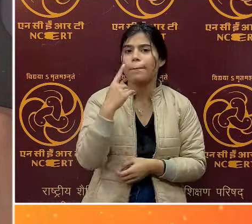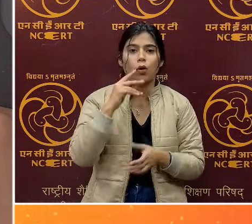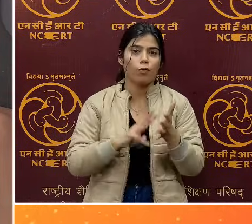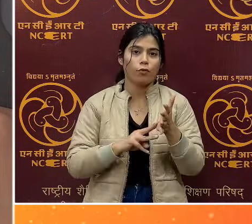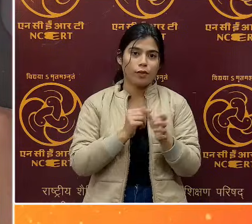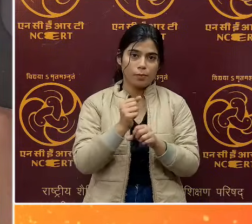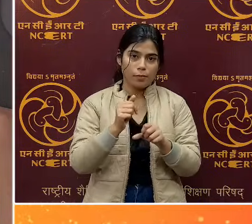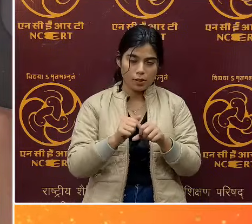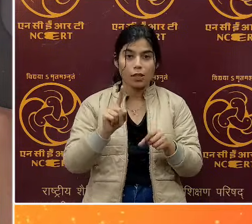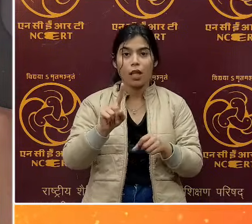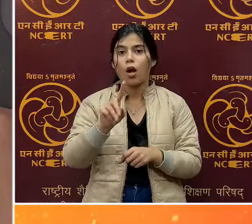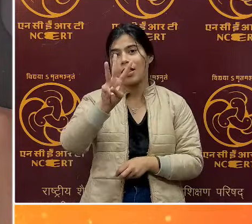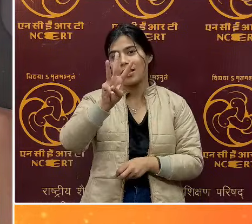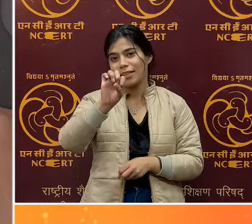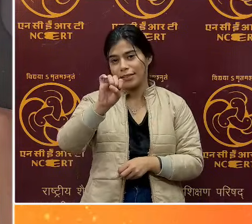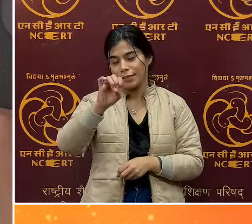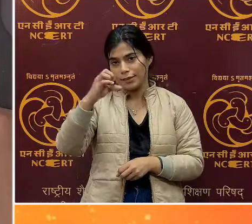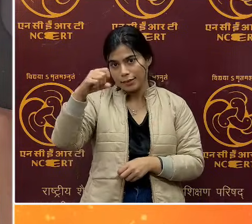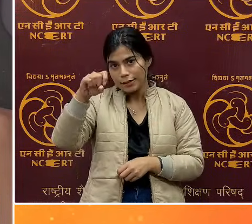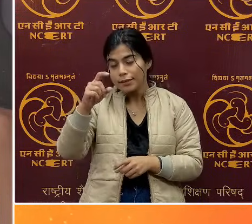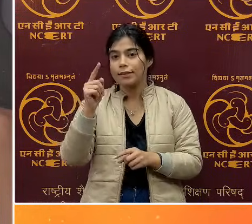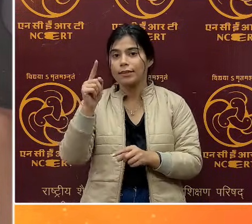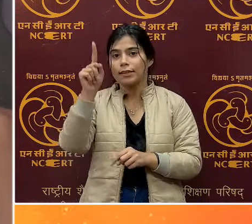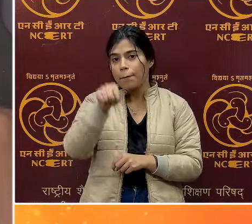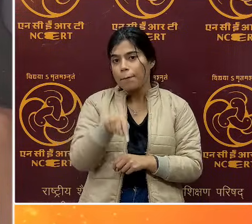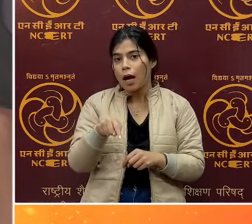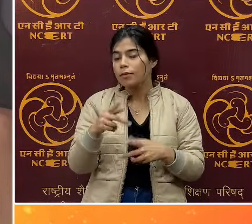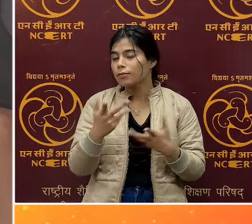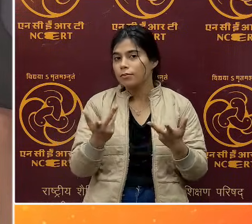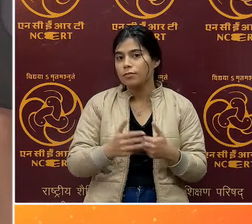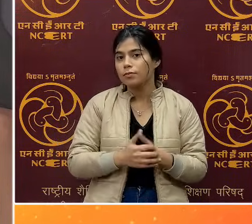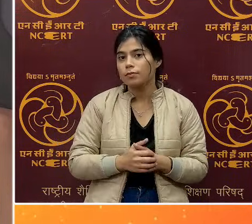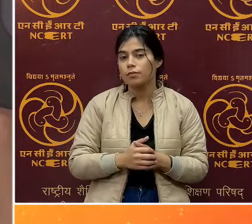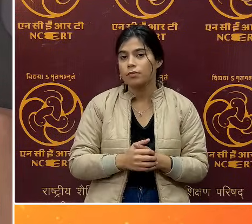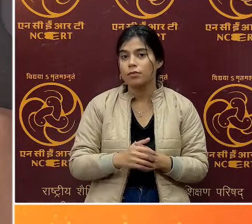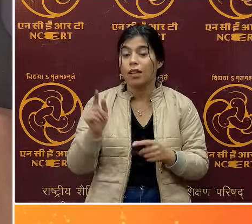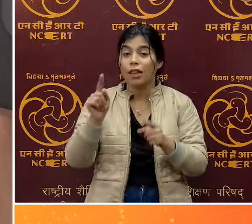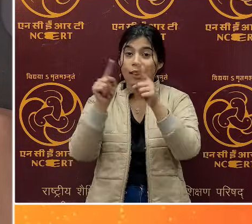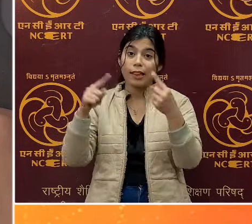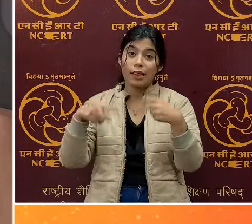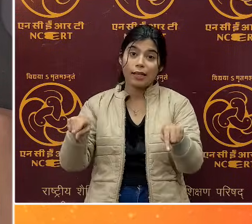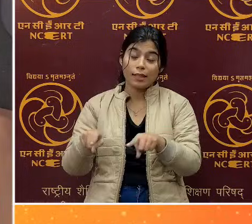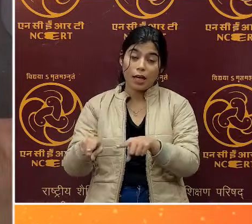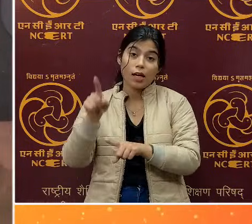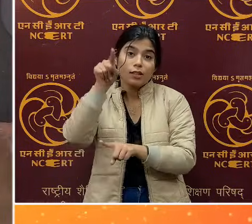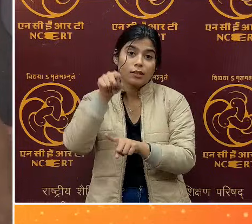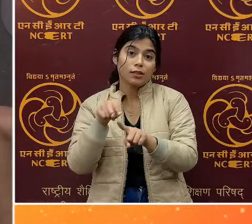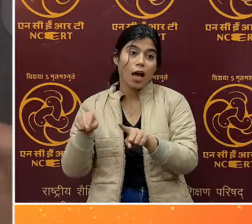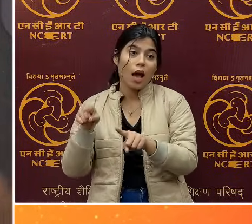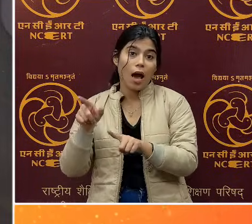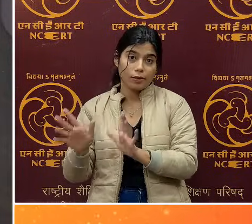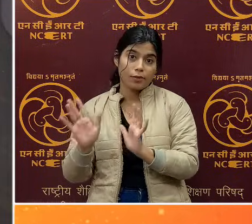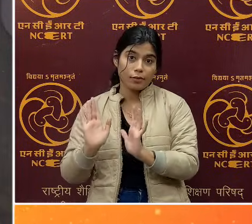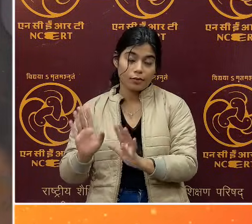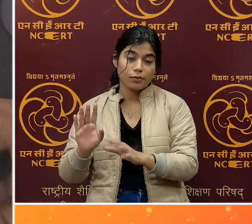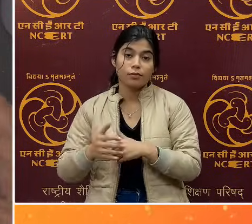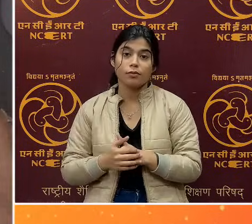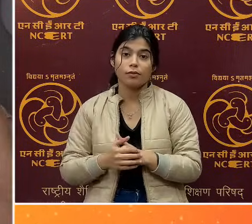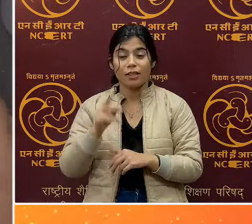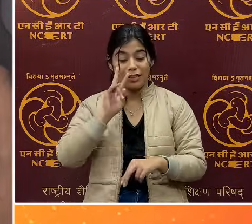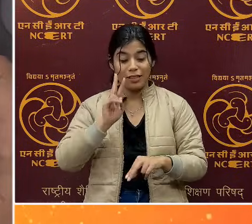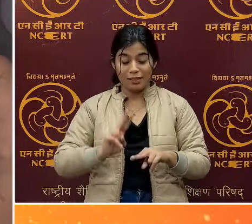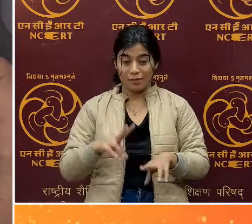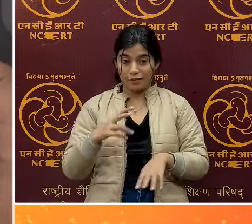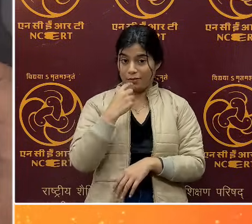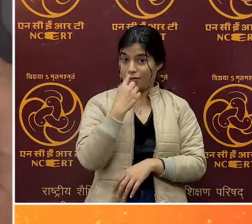is 360 divided by theta, that is the angle. Say if you are placing your mirrors